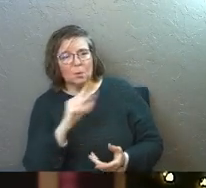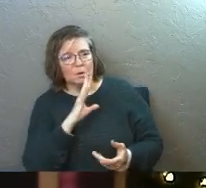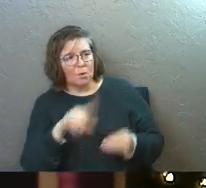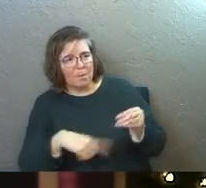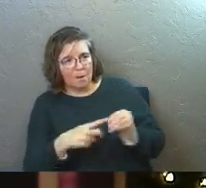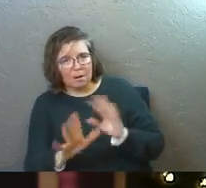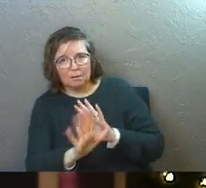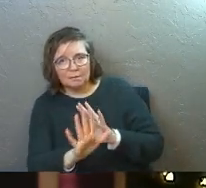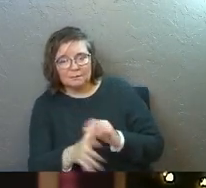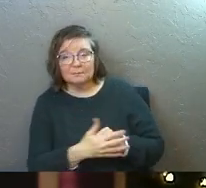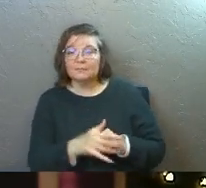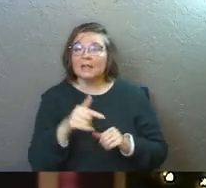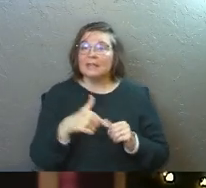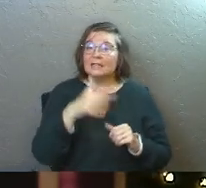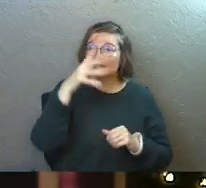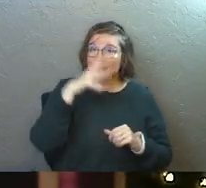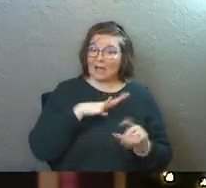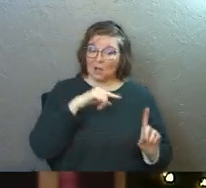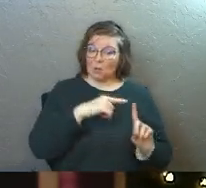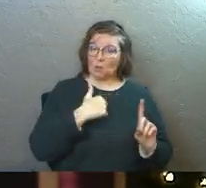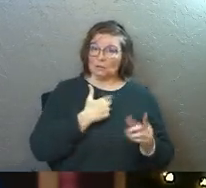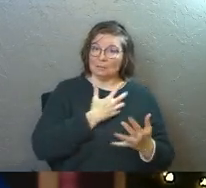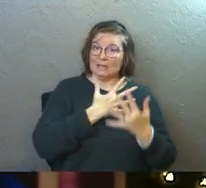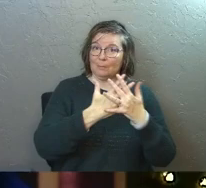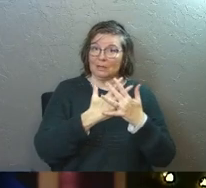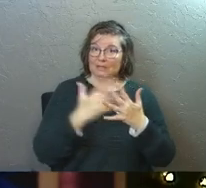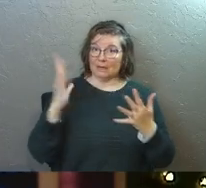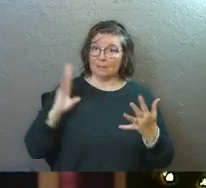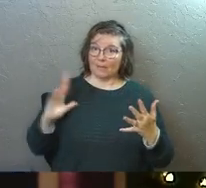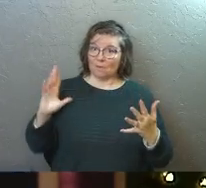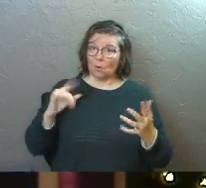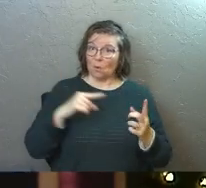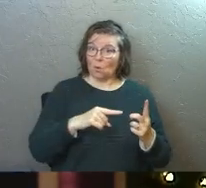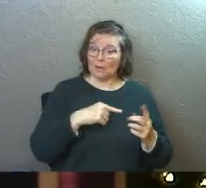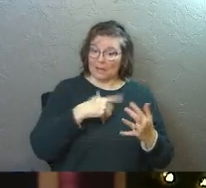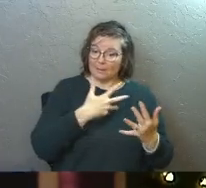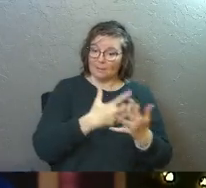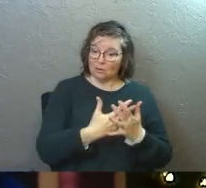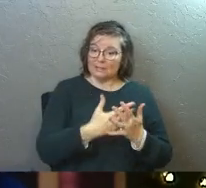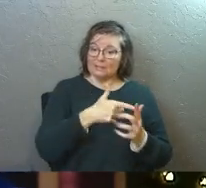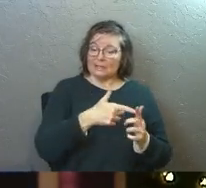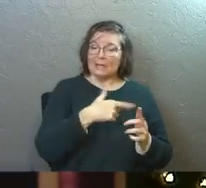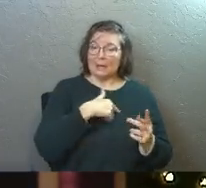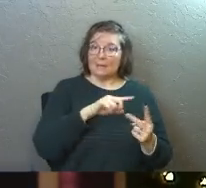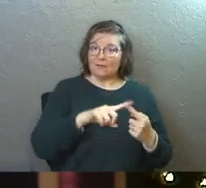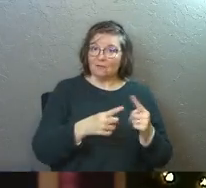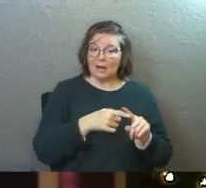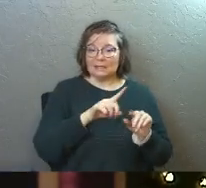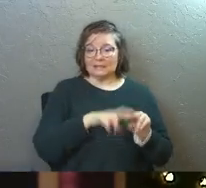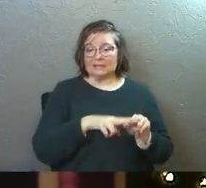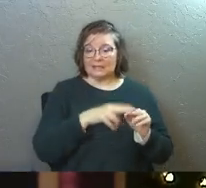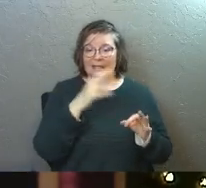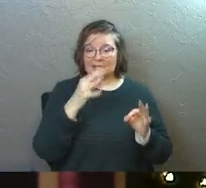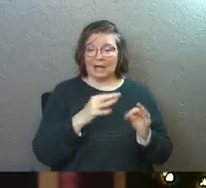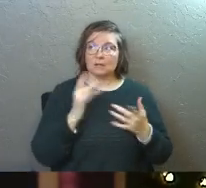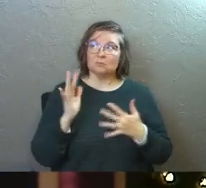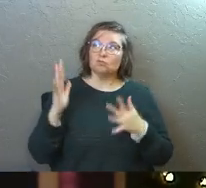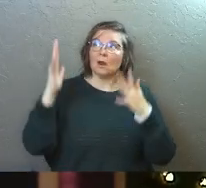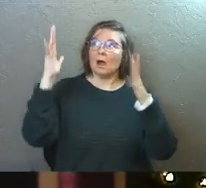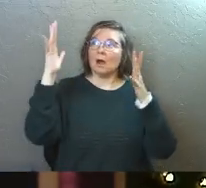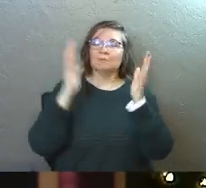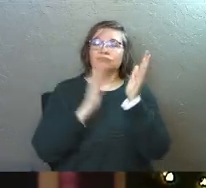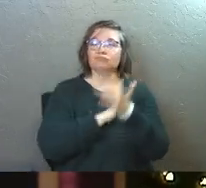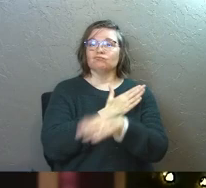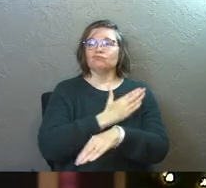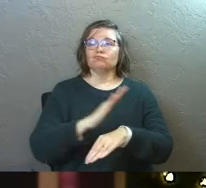What are you talking about? This is the guy who's been in prison before, right? And in prison, him and his buddy are sitting there and they decide to sing praises to God